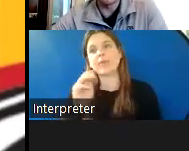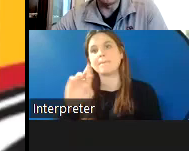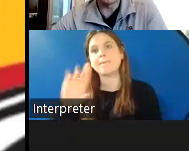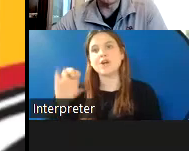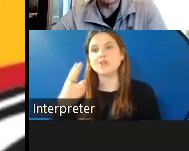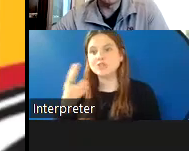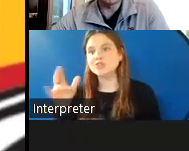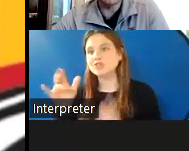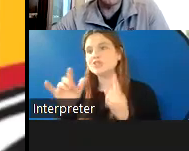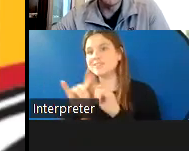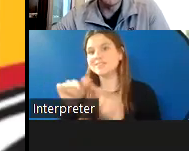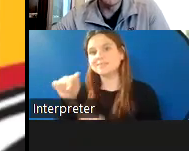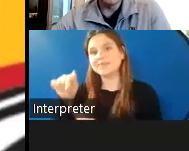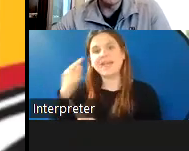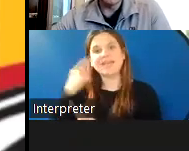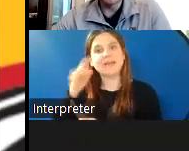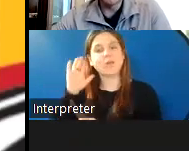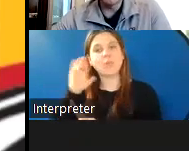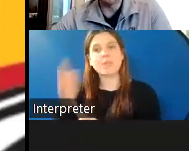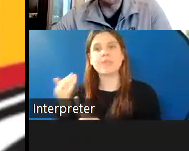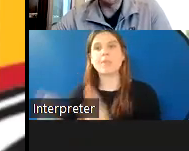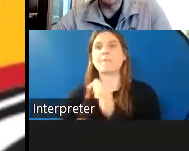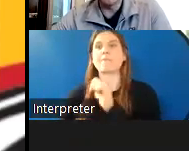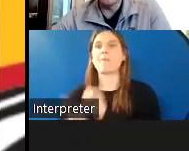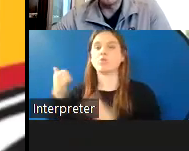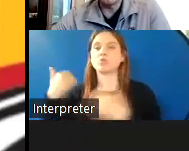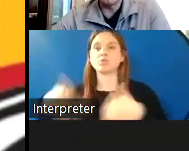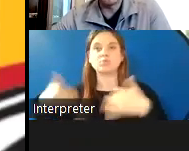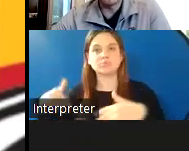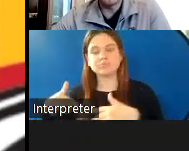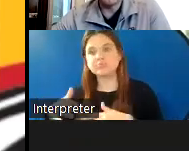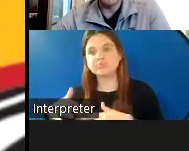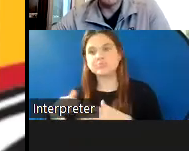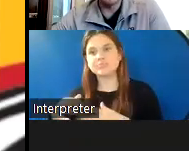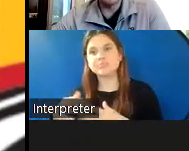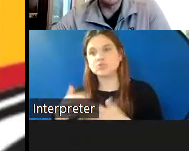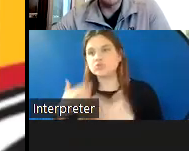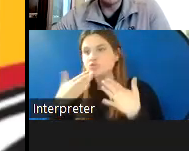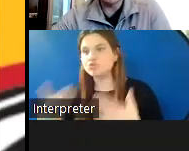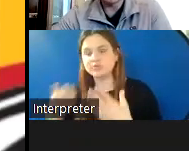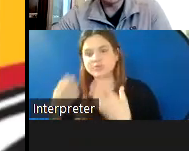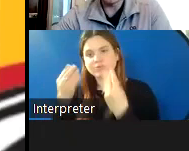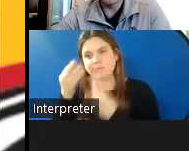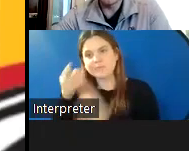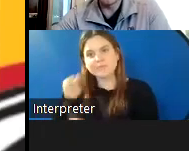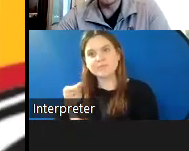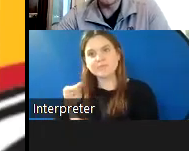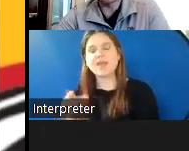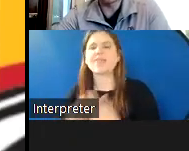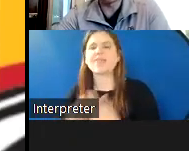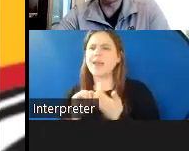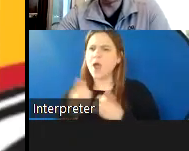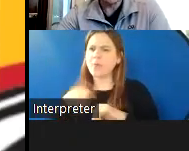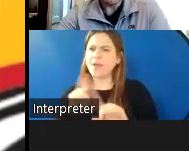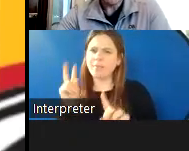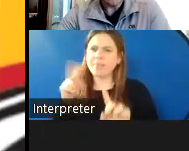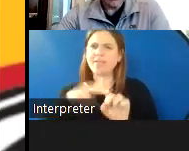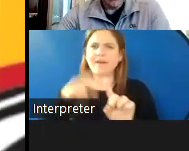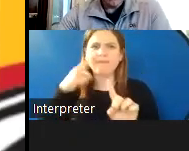robust baseline data set. And then we're really starting to look at how do we apply this stuff to new